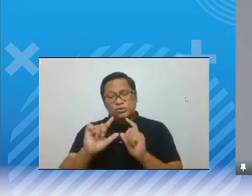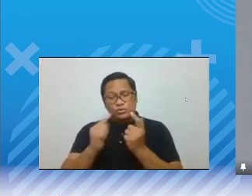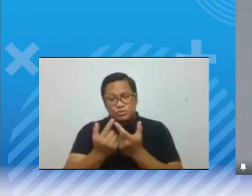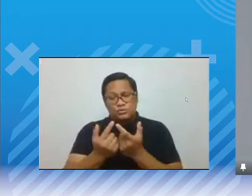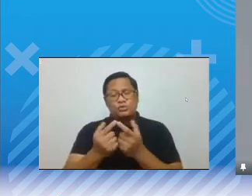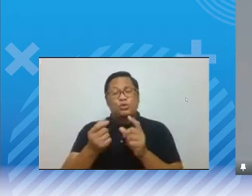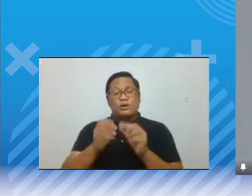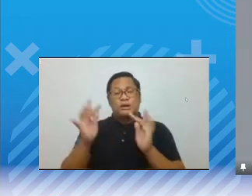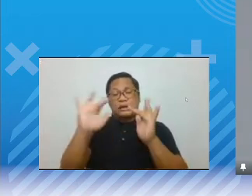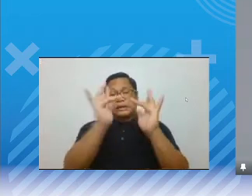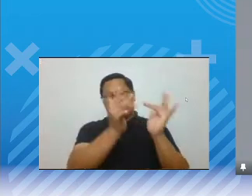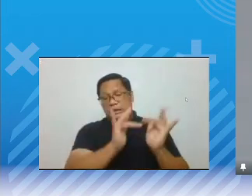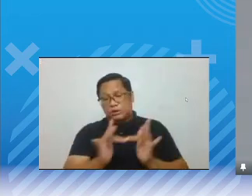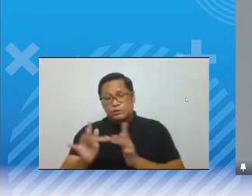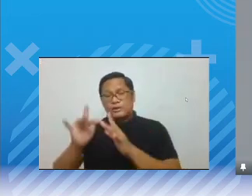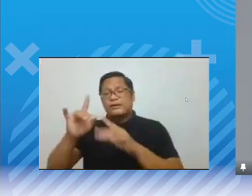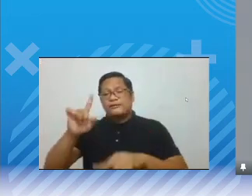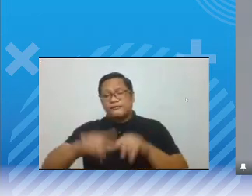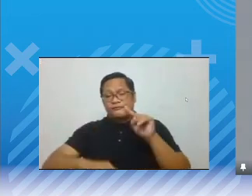families, to ease